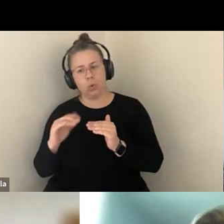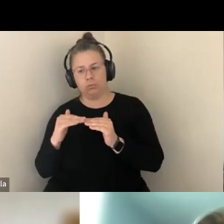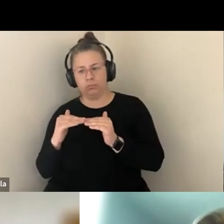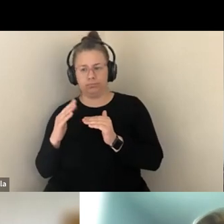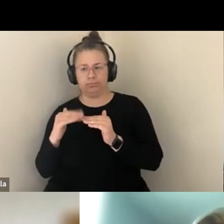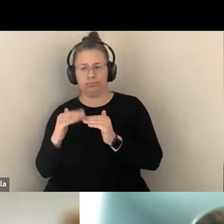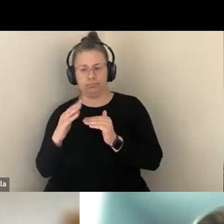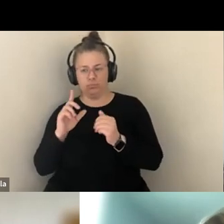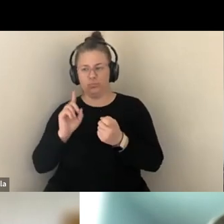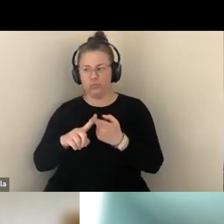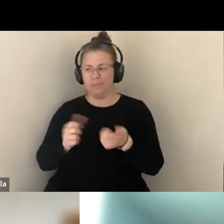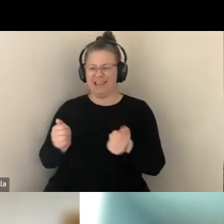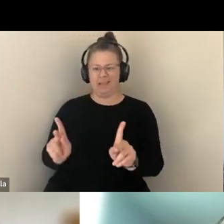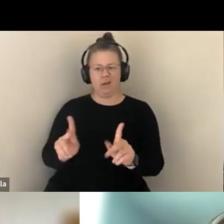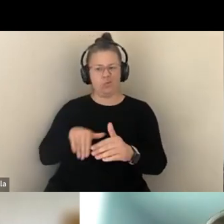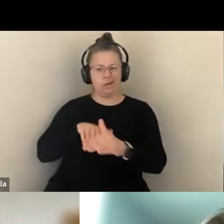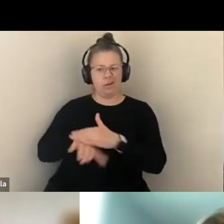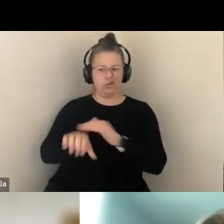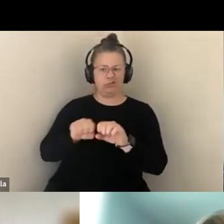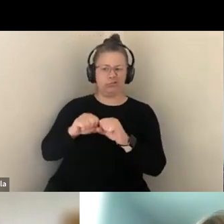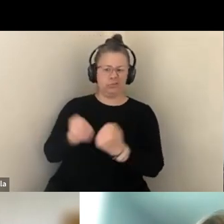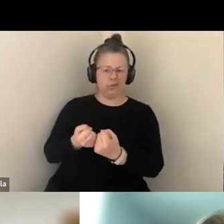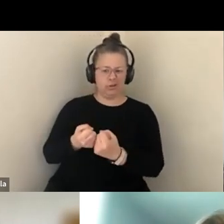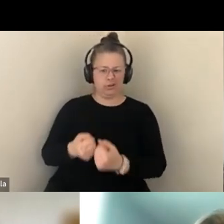ideas that it justifies our conversation today.